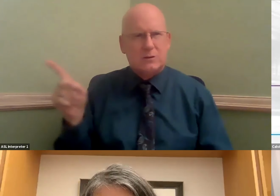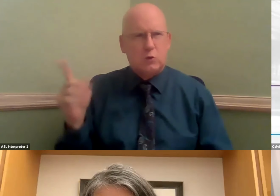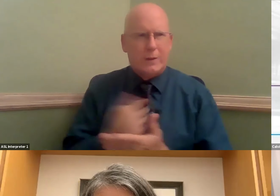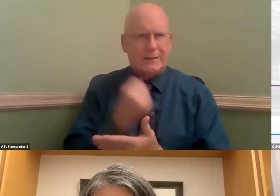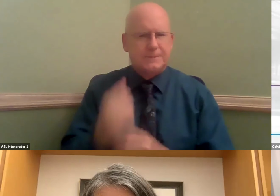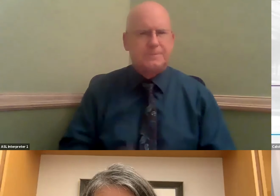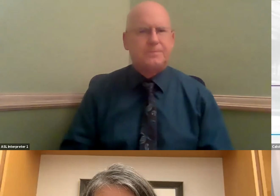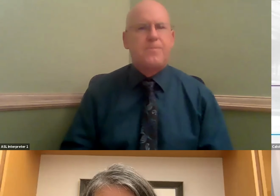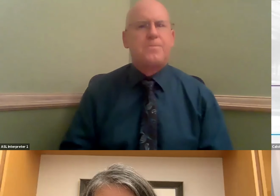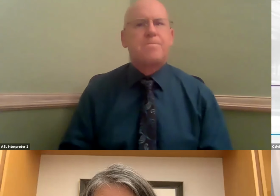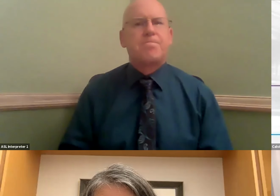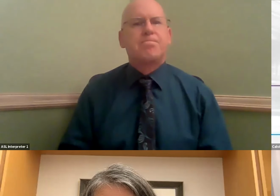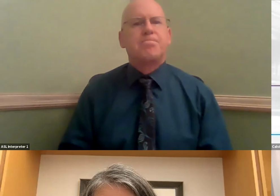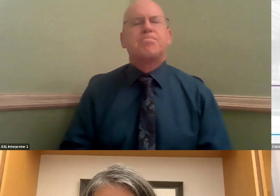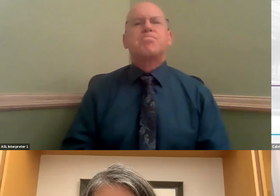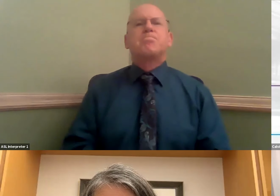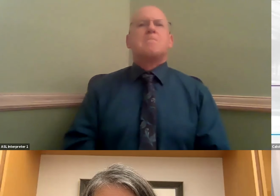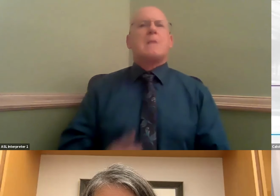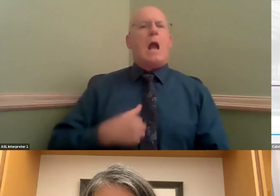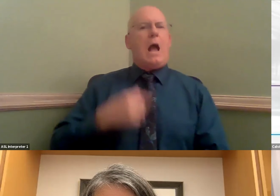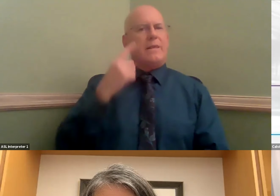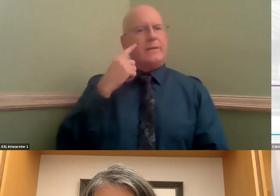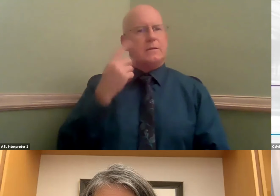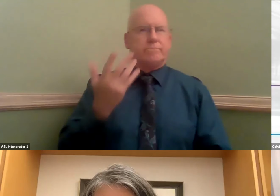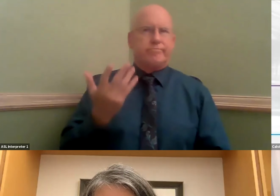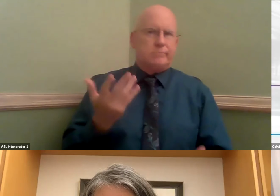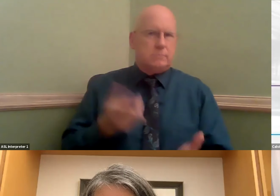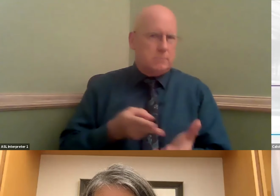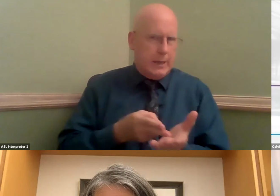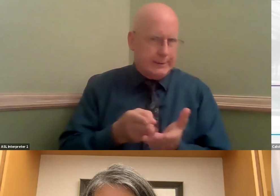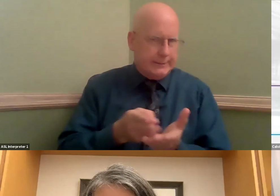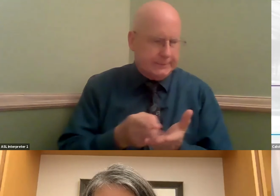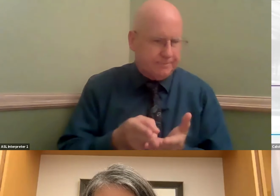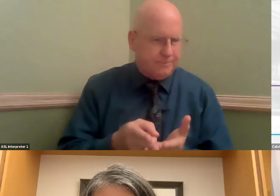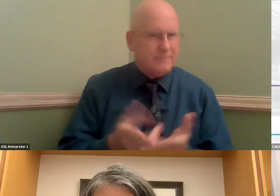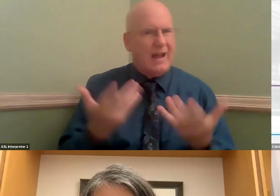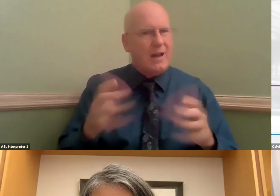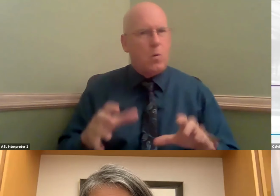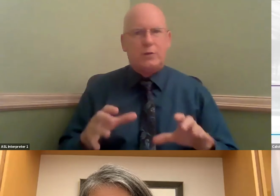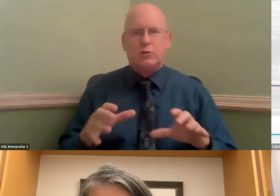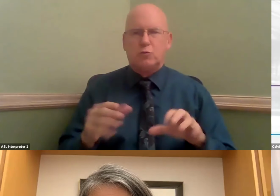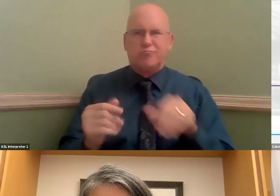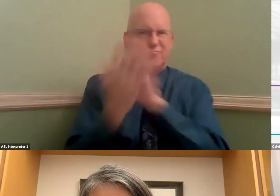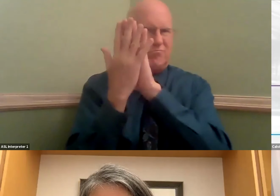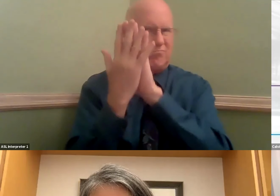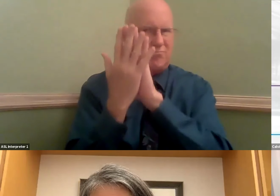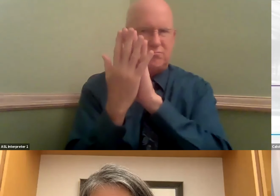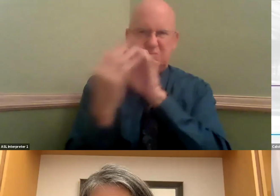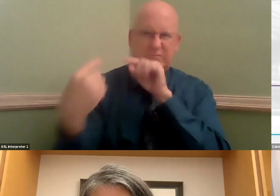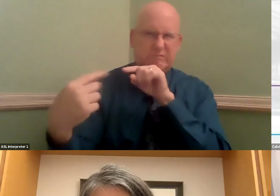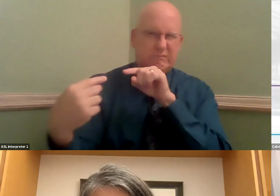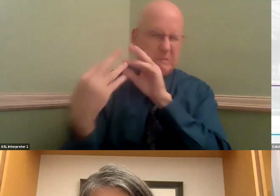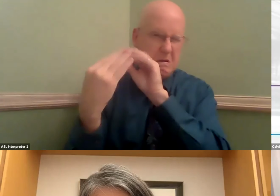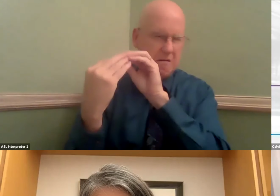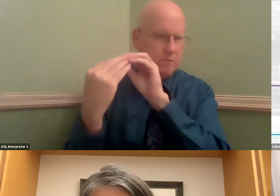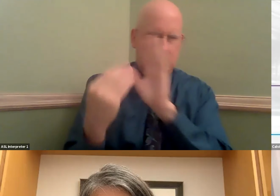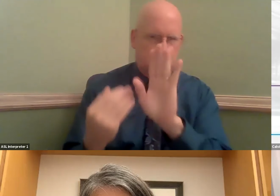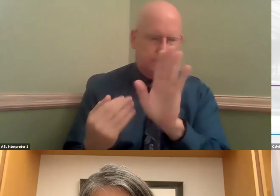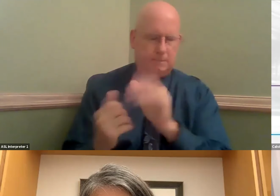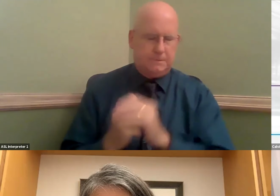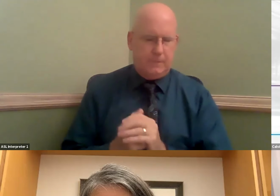Well, I think that, to be honest with you, I don't want to get into any kind of confrontation. My campaign has